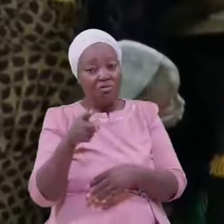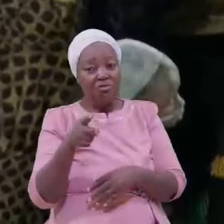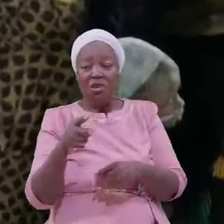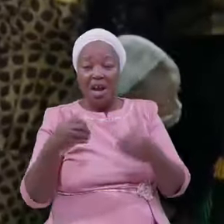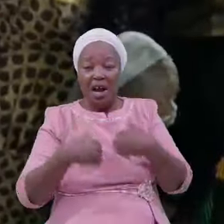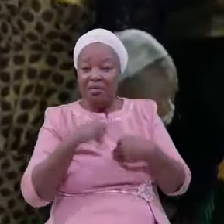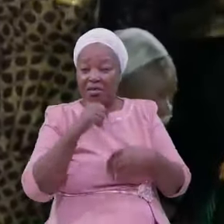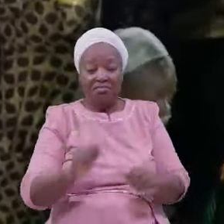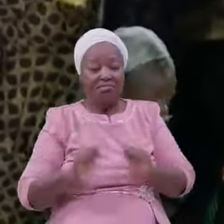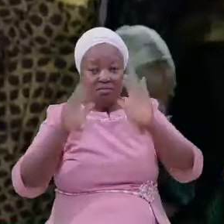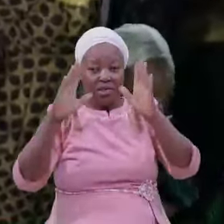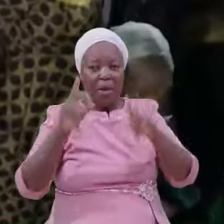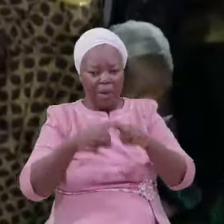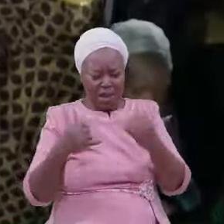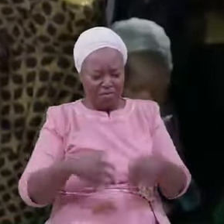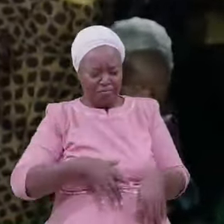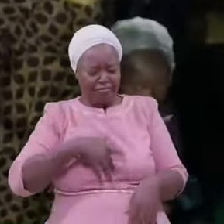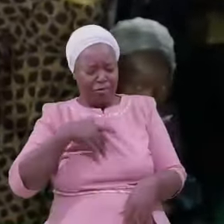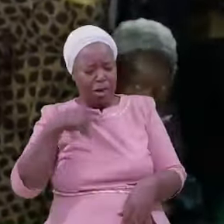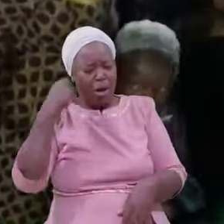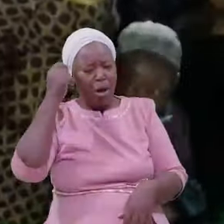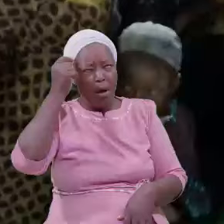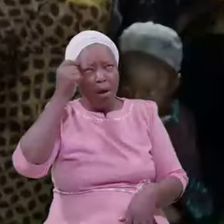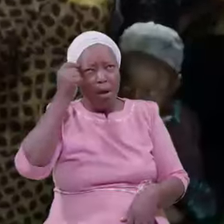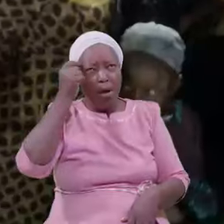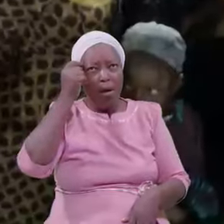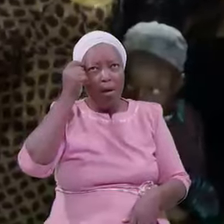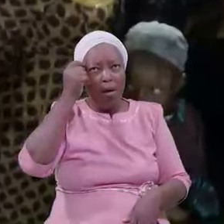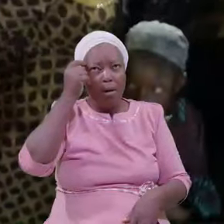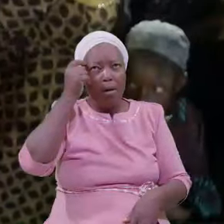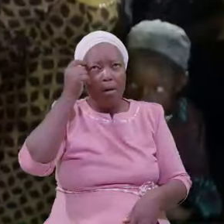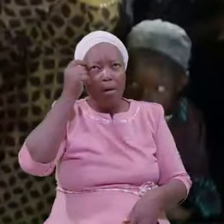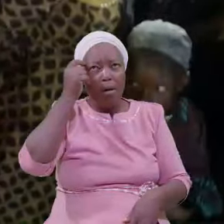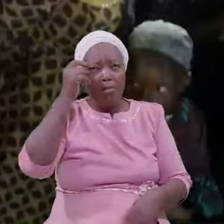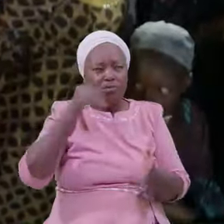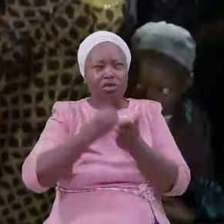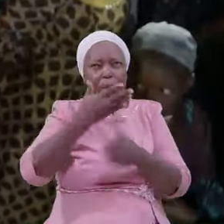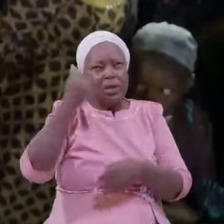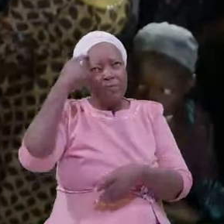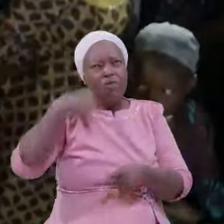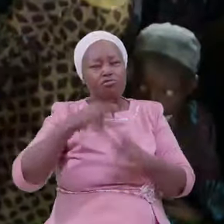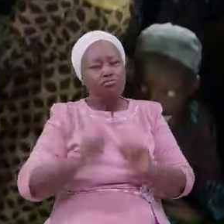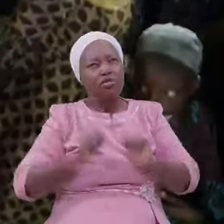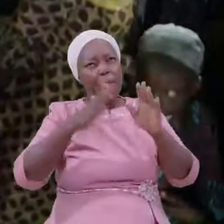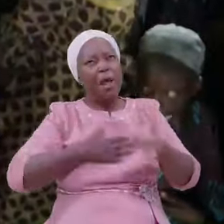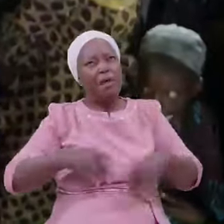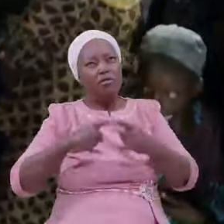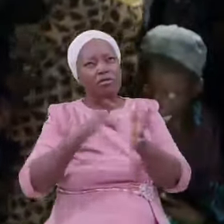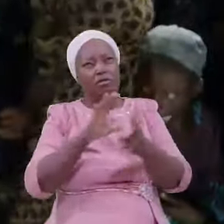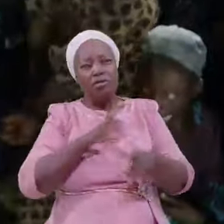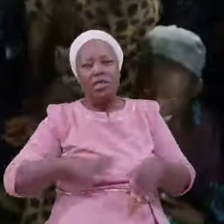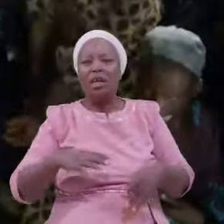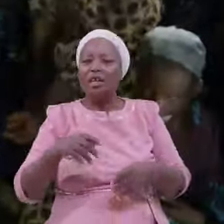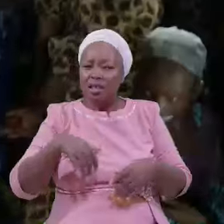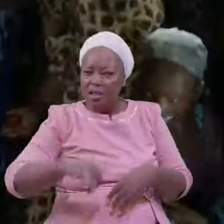on the social media. Now, if you are watching online and you have given your life to